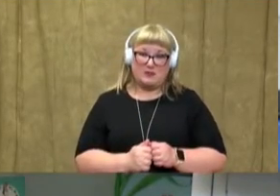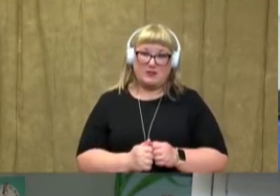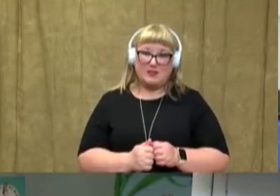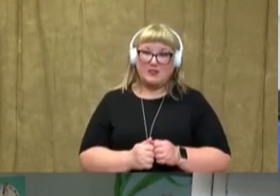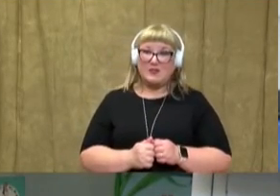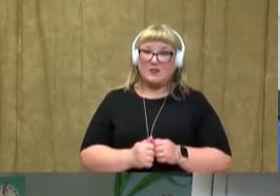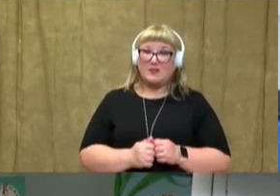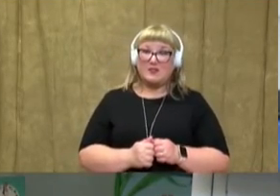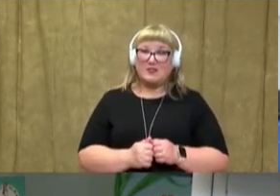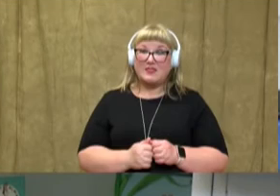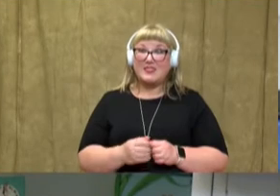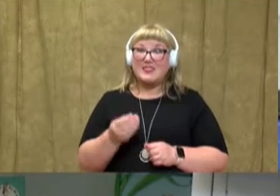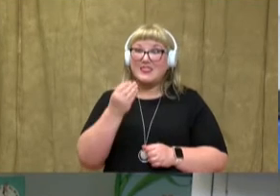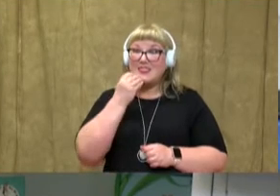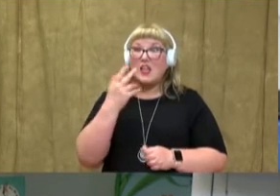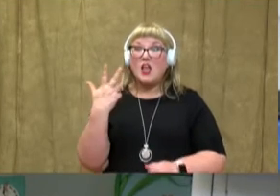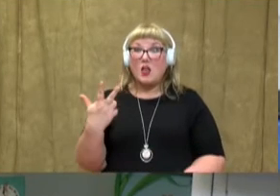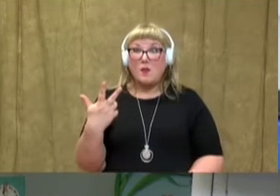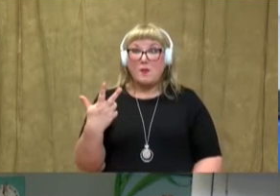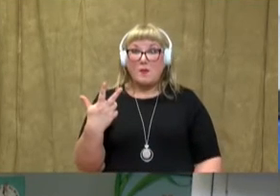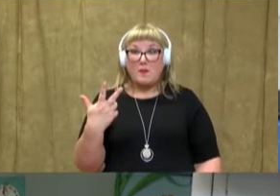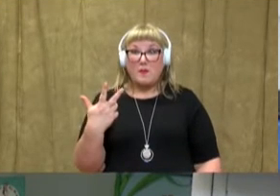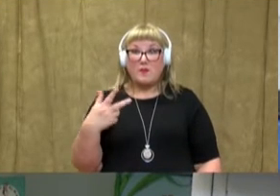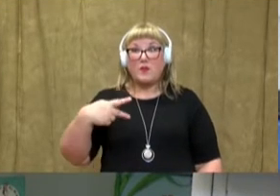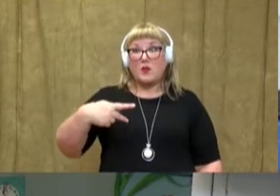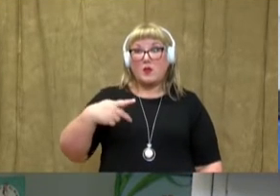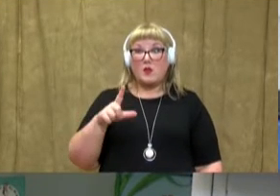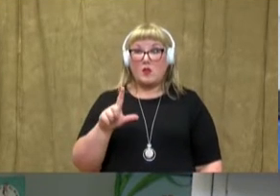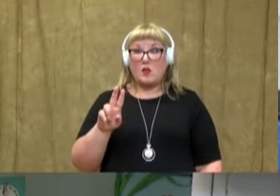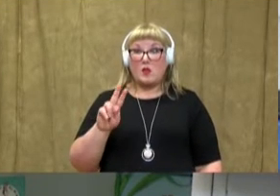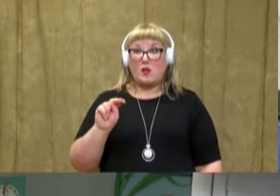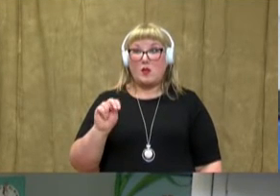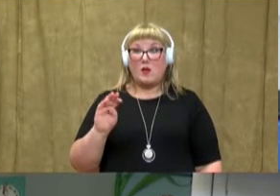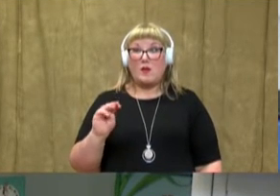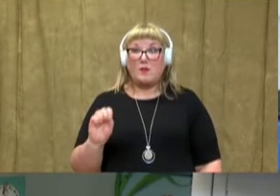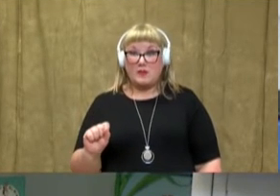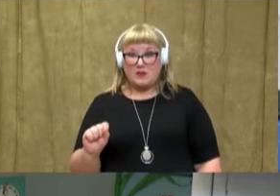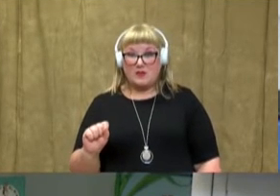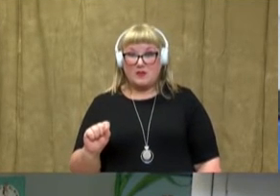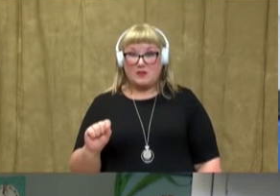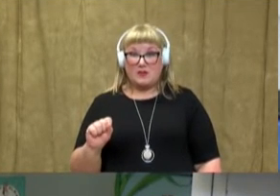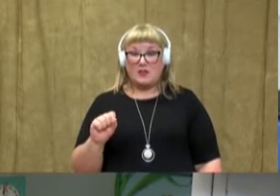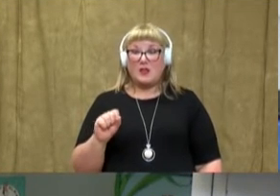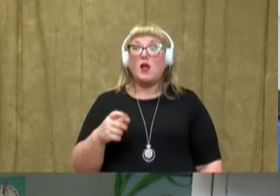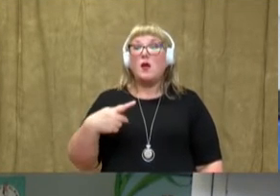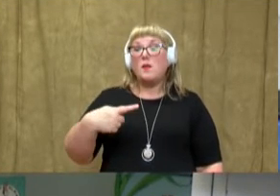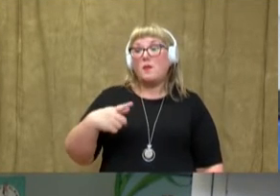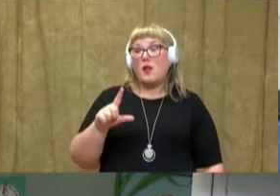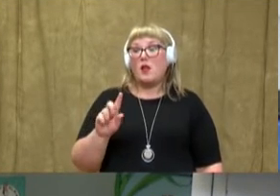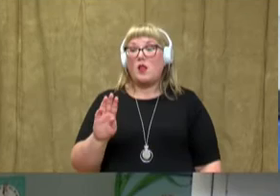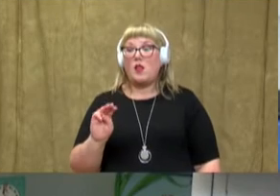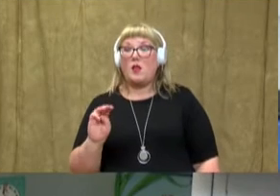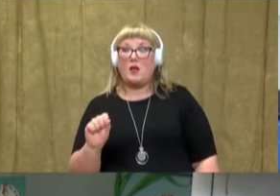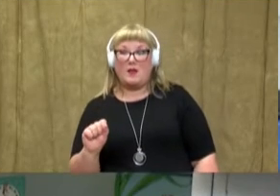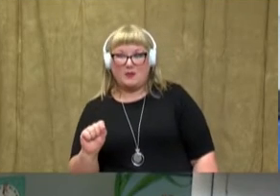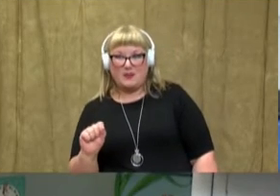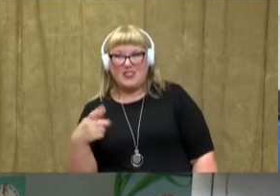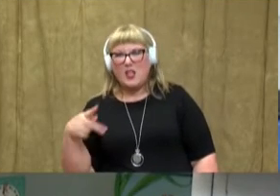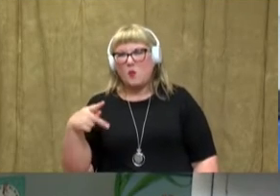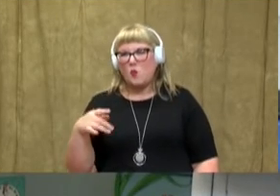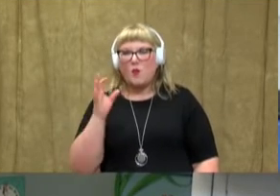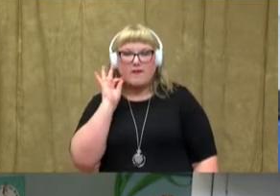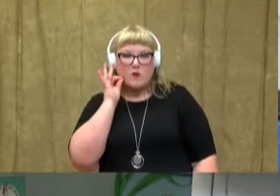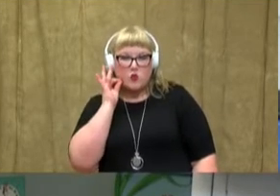she ended up eating tres. Ciruelas. It's a little fruit that's purple,